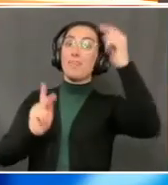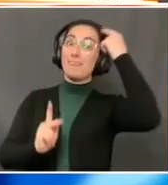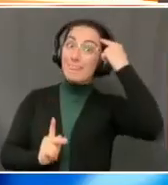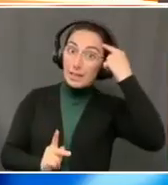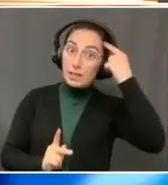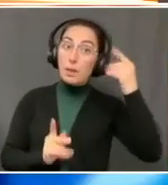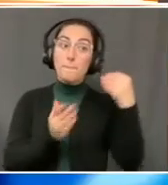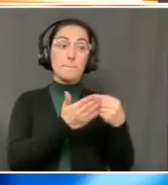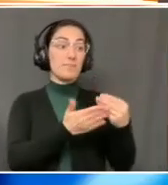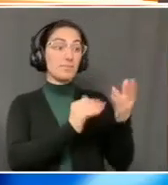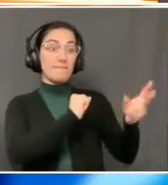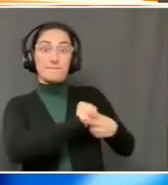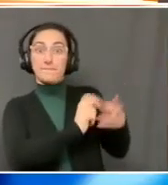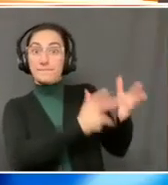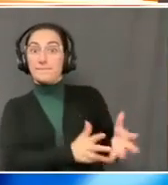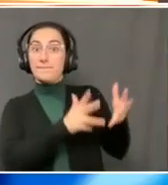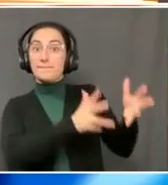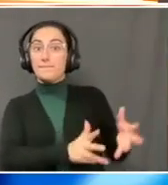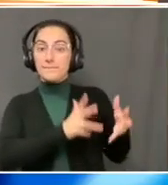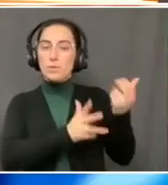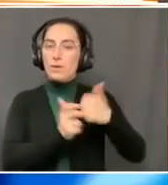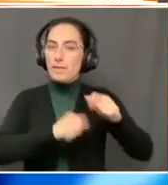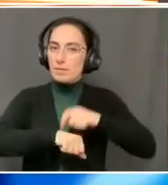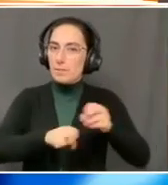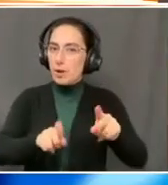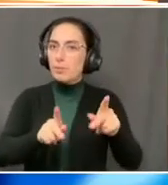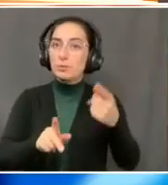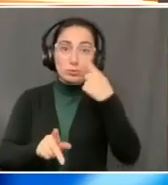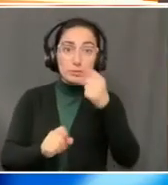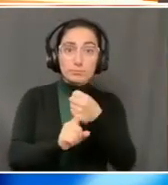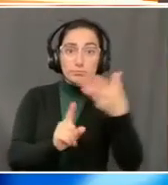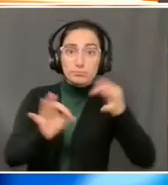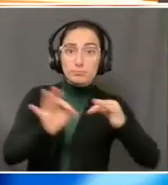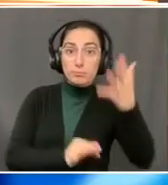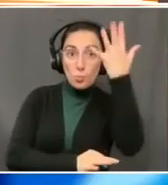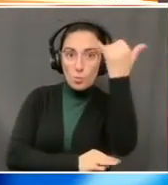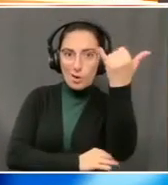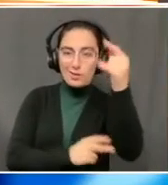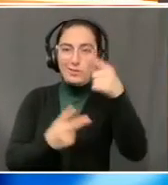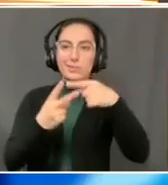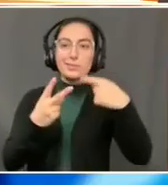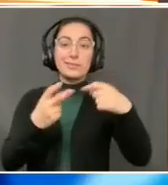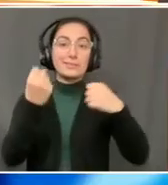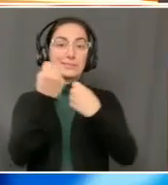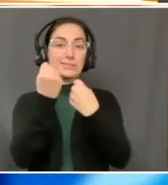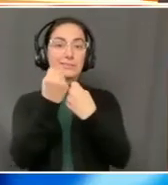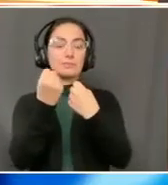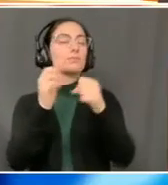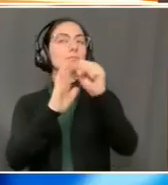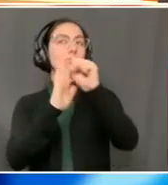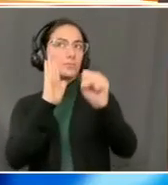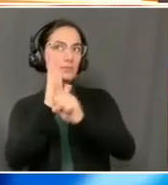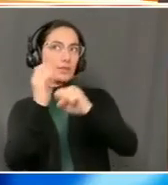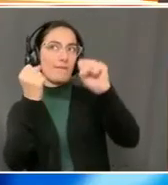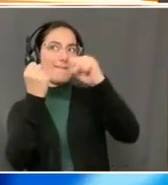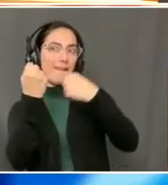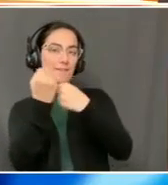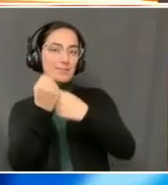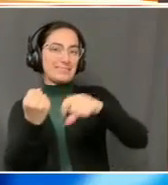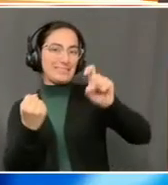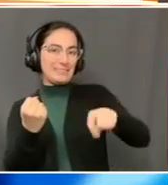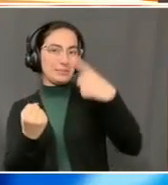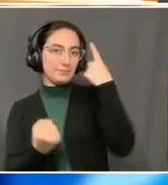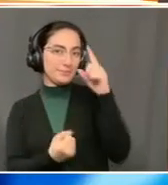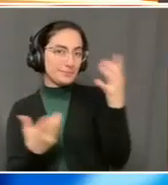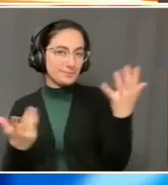just think every time we have an opportunity to talk about this, Yes. if you could explain why. Sure. And then if there's any state advocacy that's needed around, like,